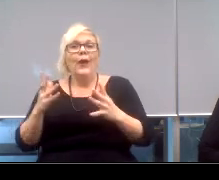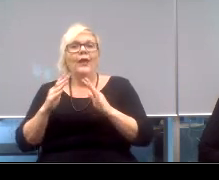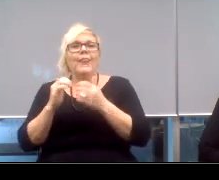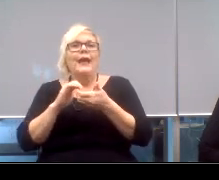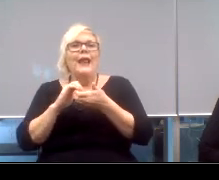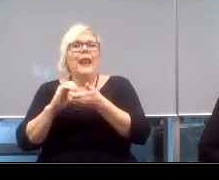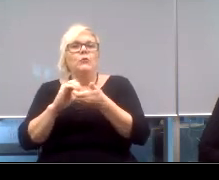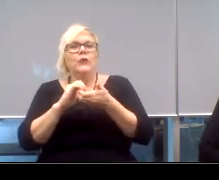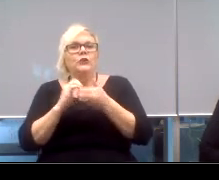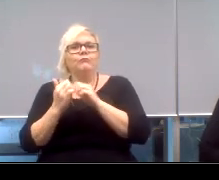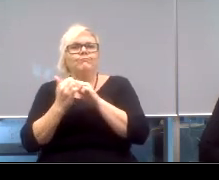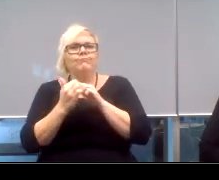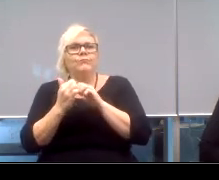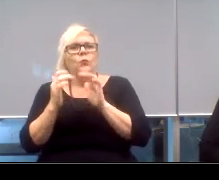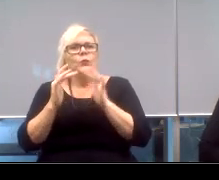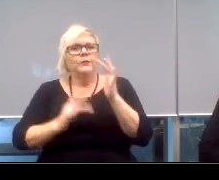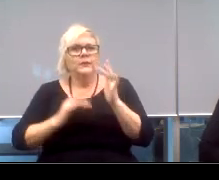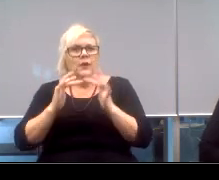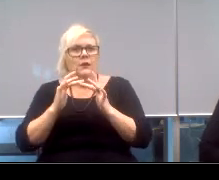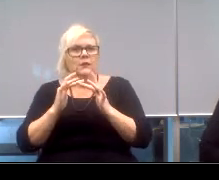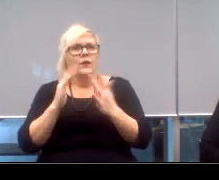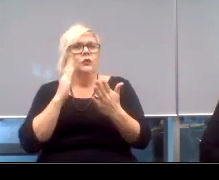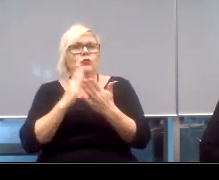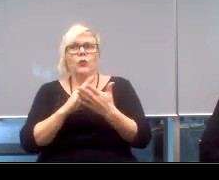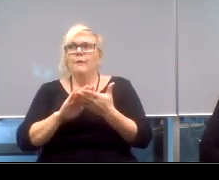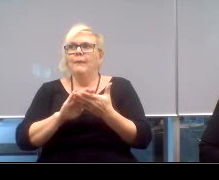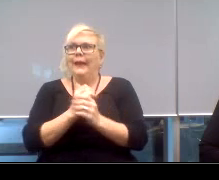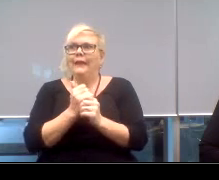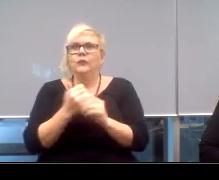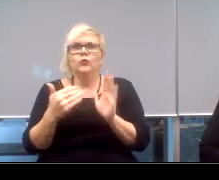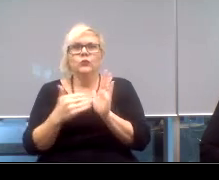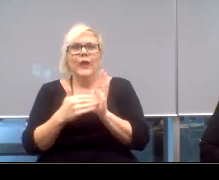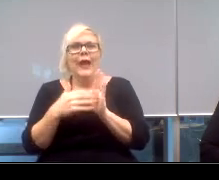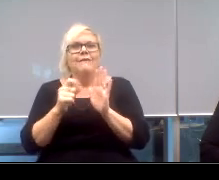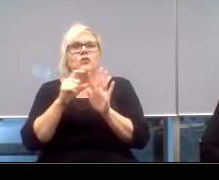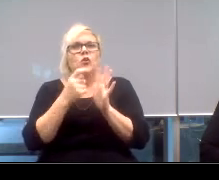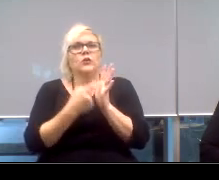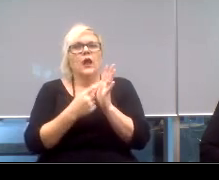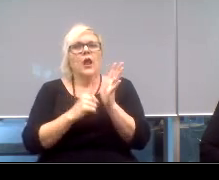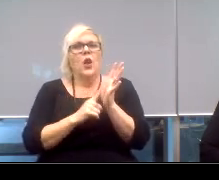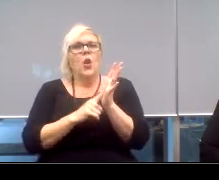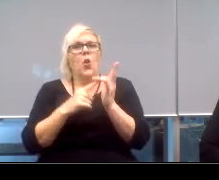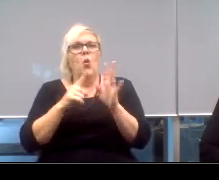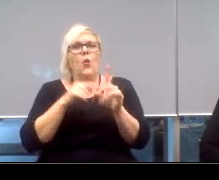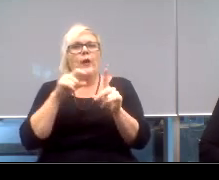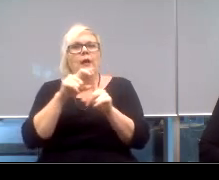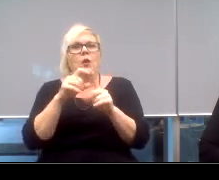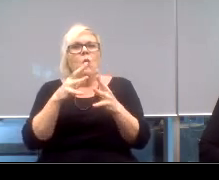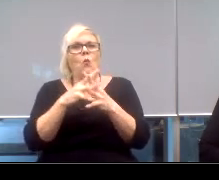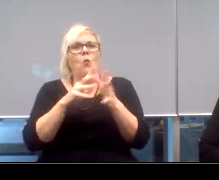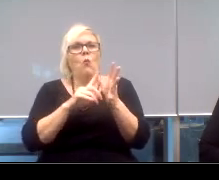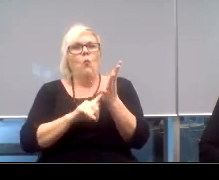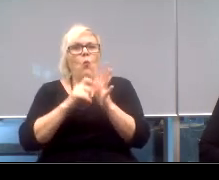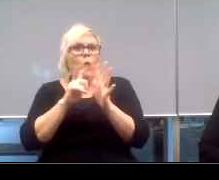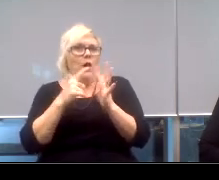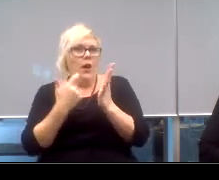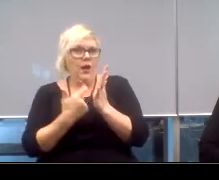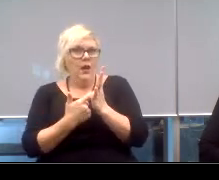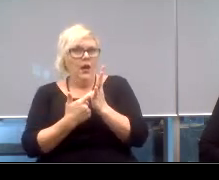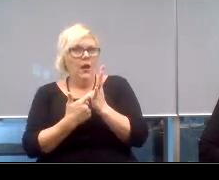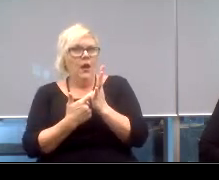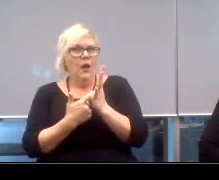We're really very pleased that today's session we have Dr. Lloyd Walker, who